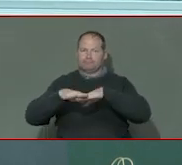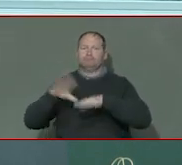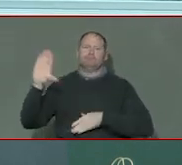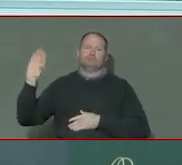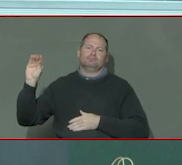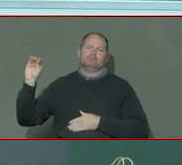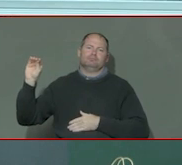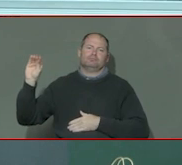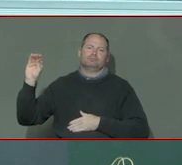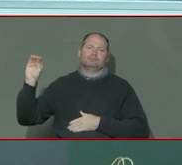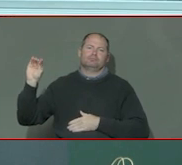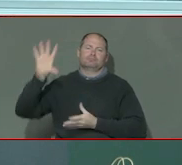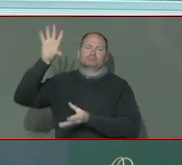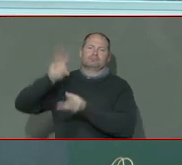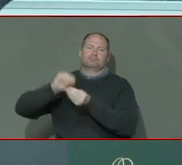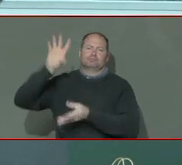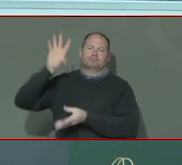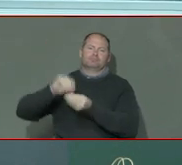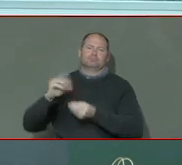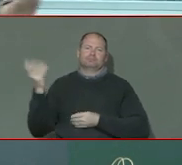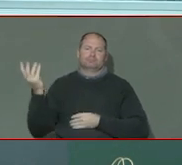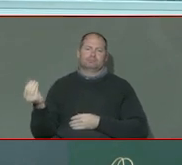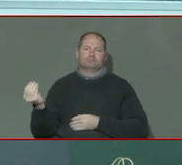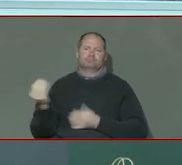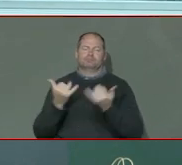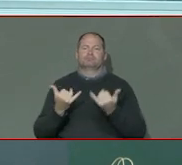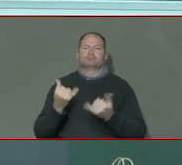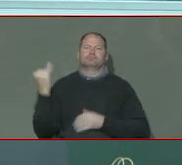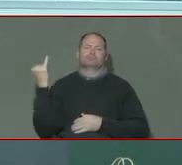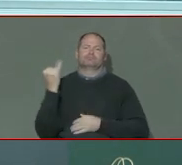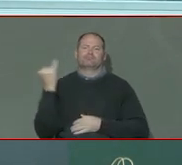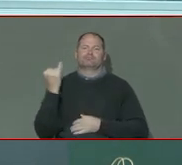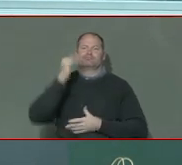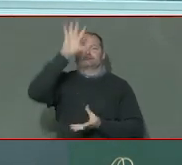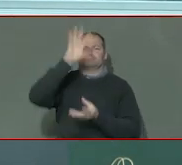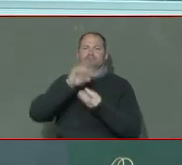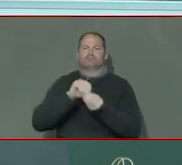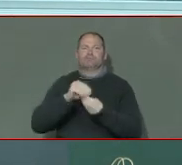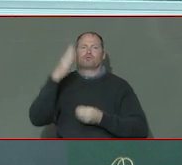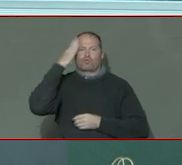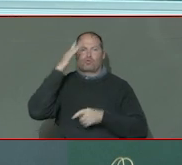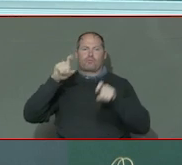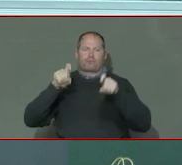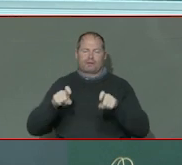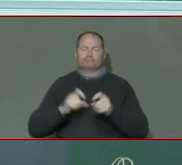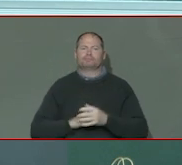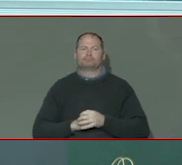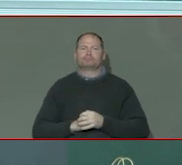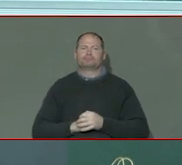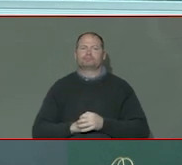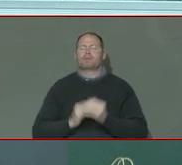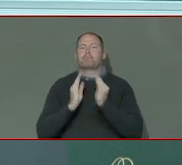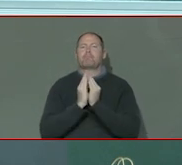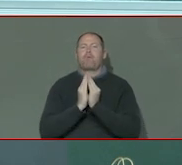very, very, very nice summaries like this. So this is just a summary of everything that you have to know. Remember, this is only 14